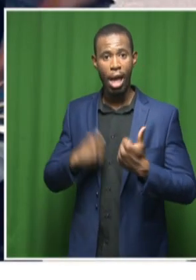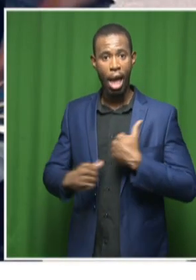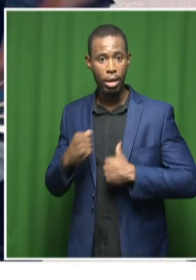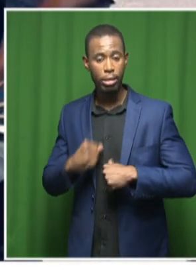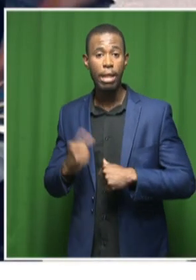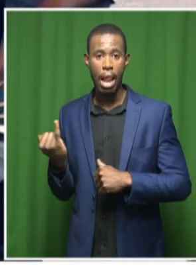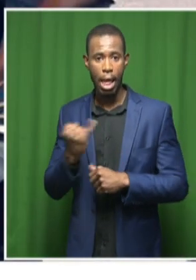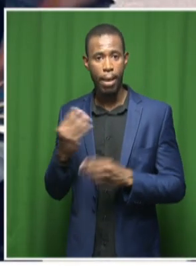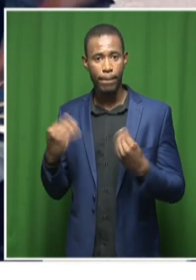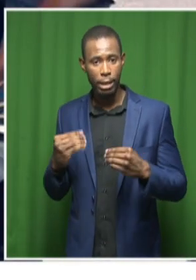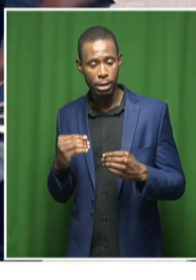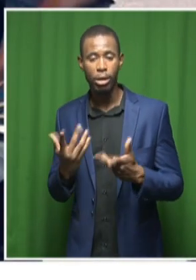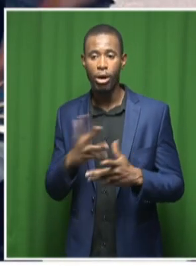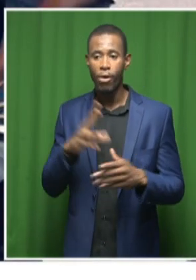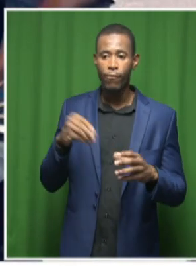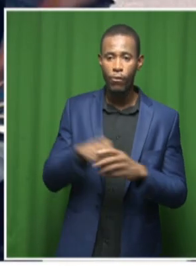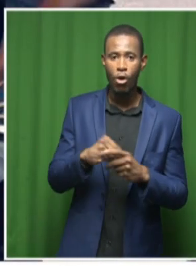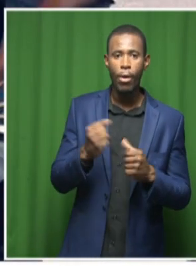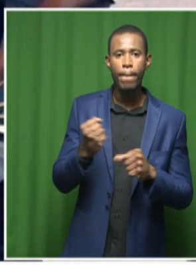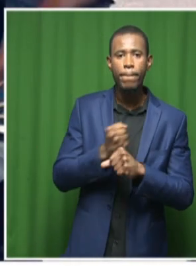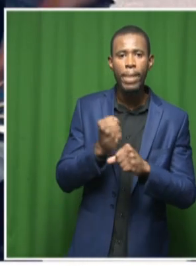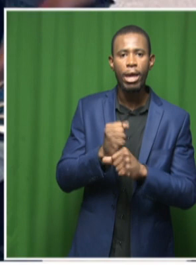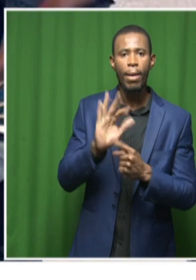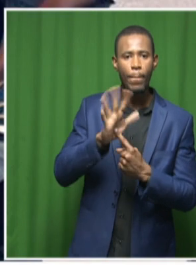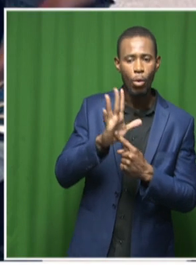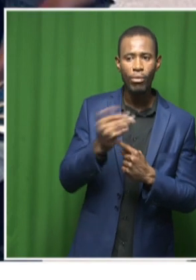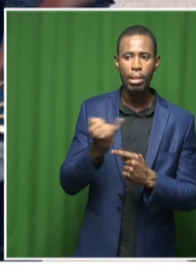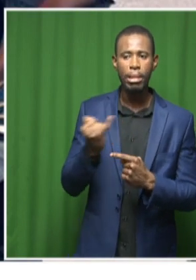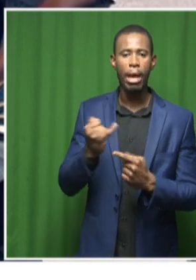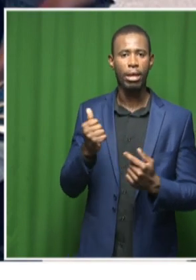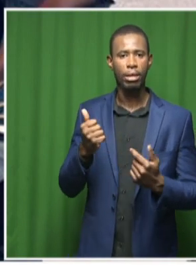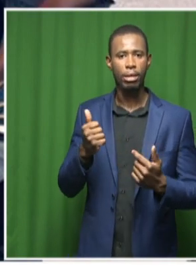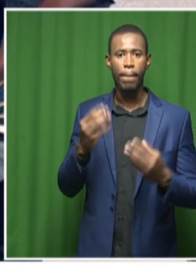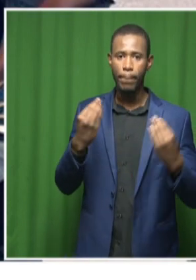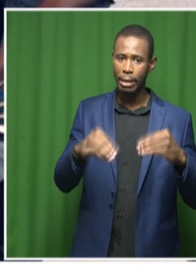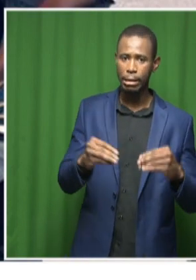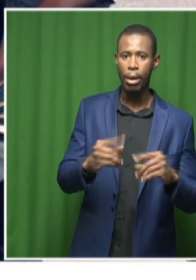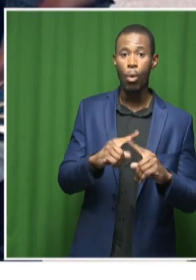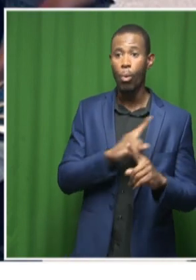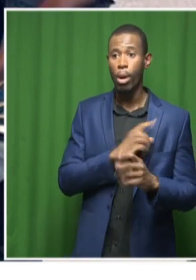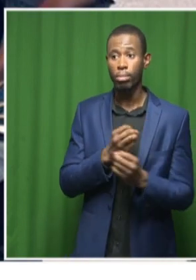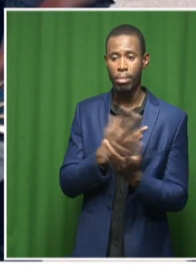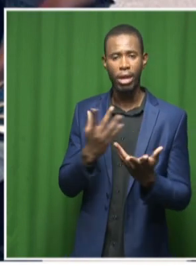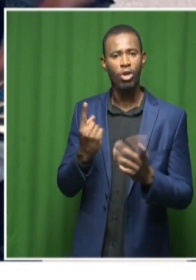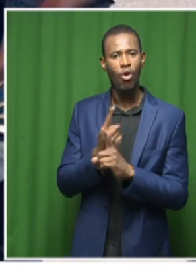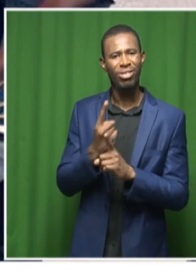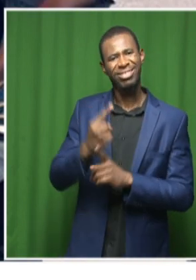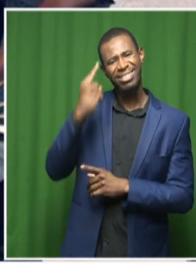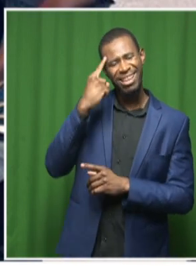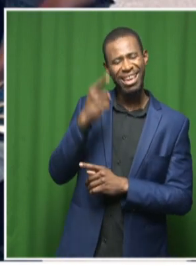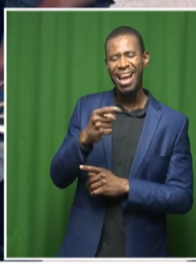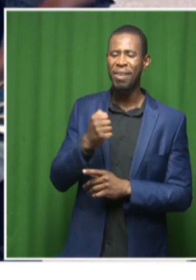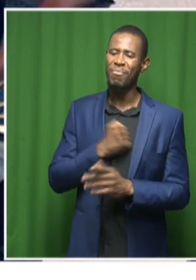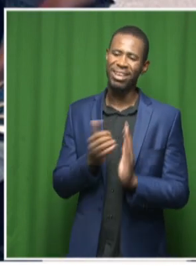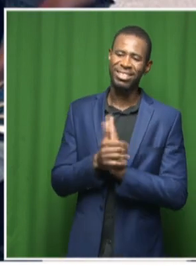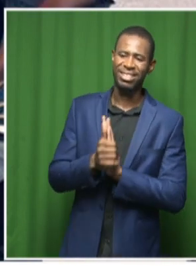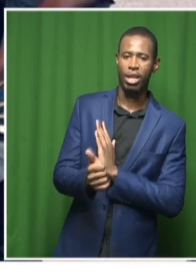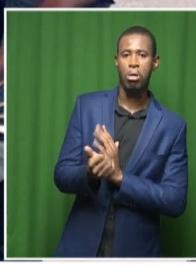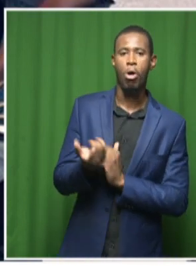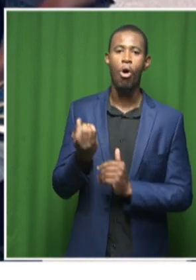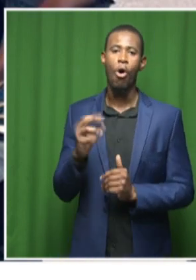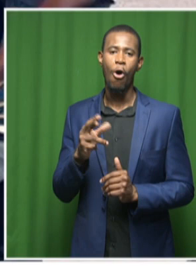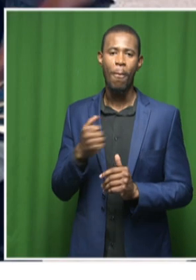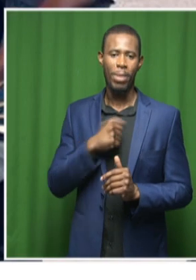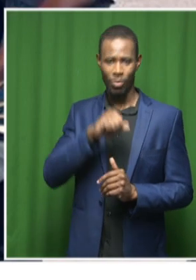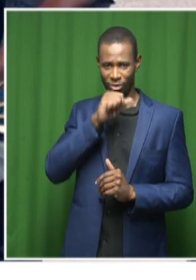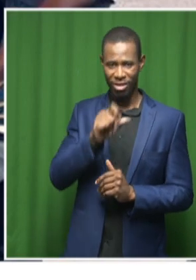know, just look at it as a skill or as a hobby and not focusing on the business element. I mean, you know, it's never really been one of